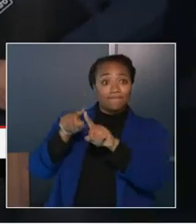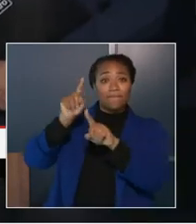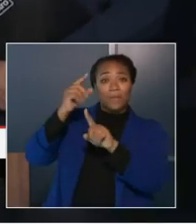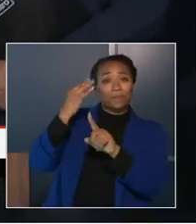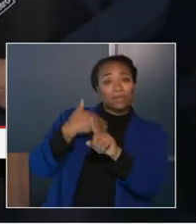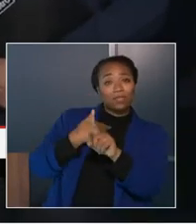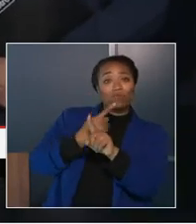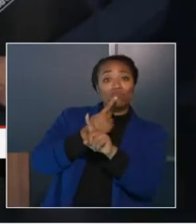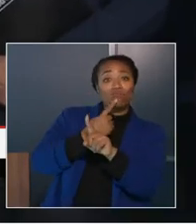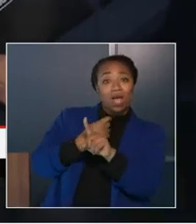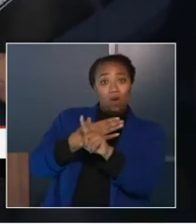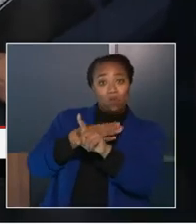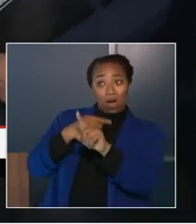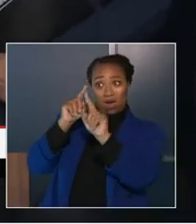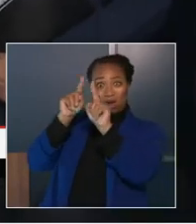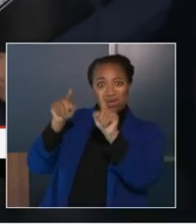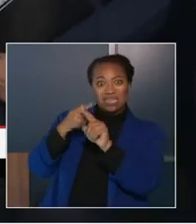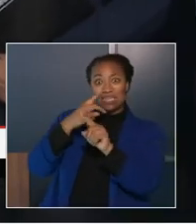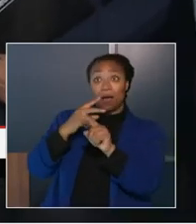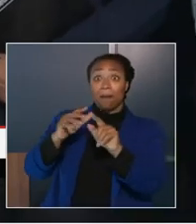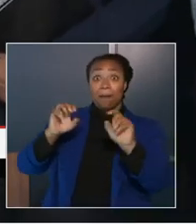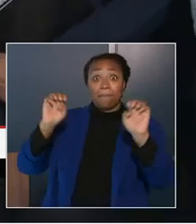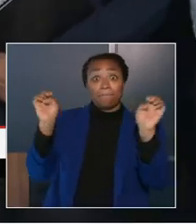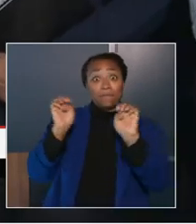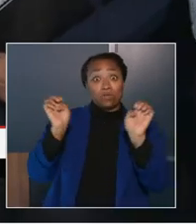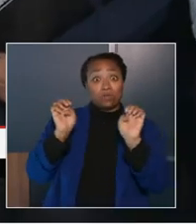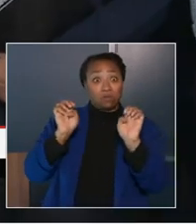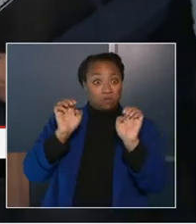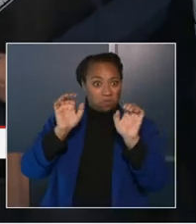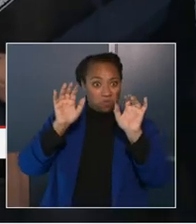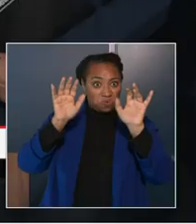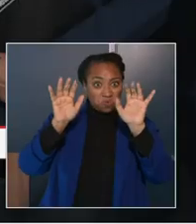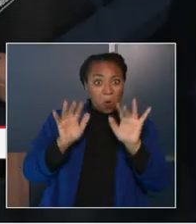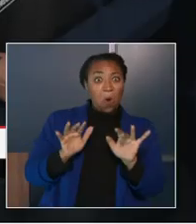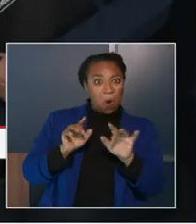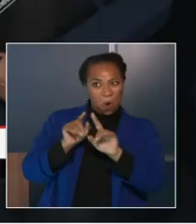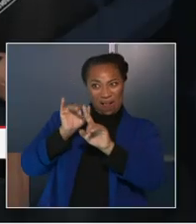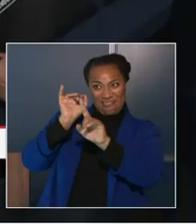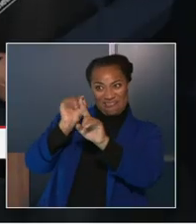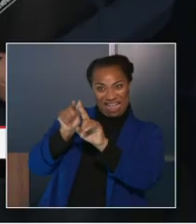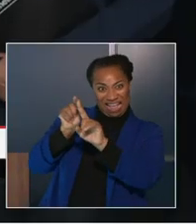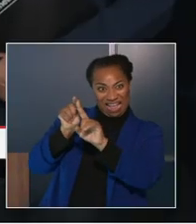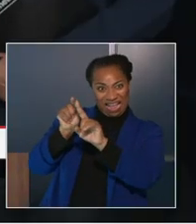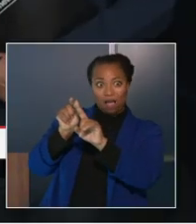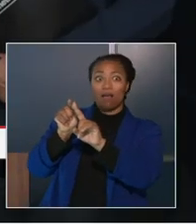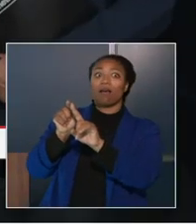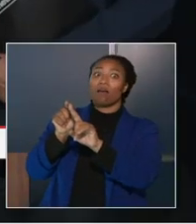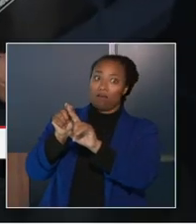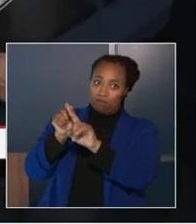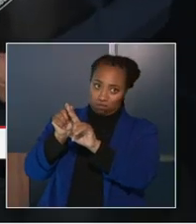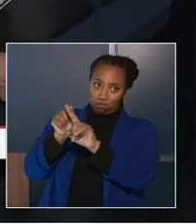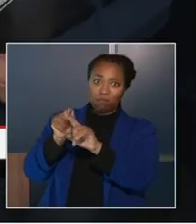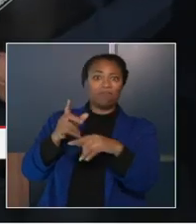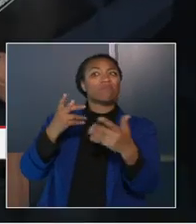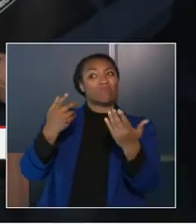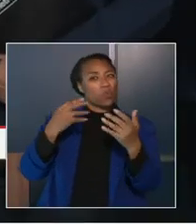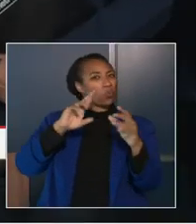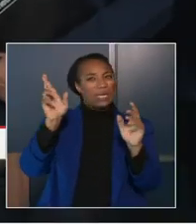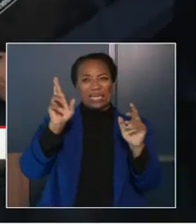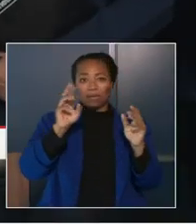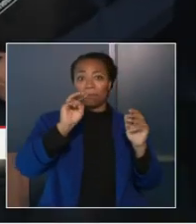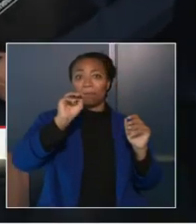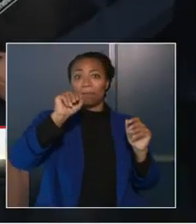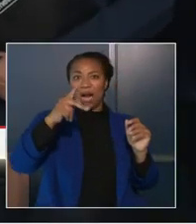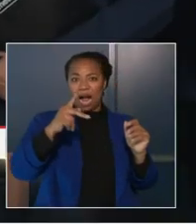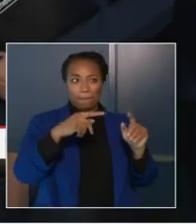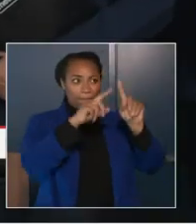also recommend, if you're not sure, to check on our website. We actually have the map up now for where the routes are. A lot of these routes are already